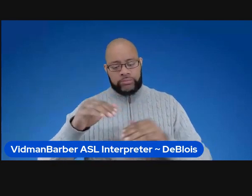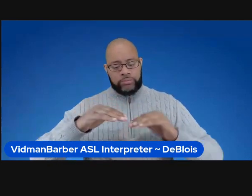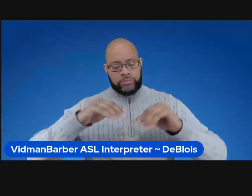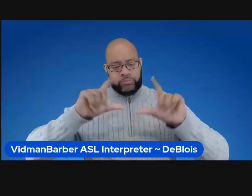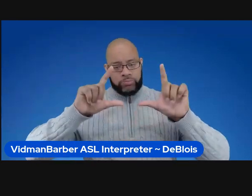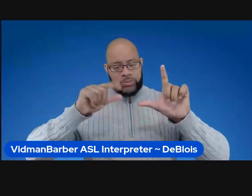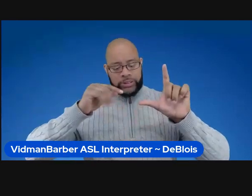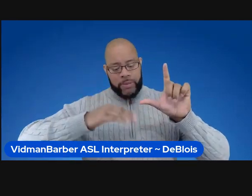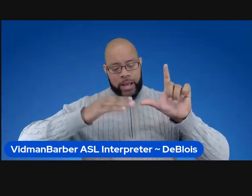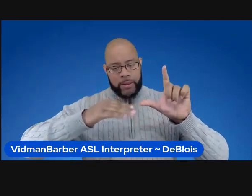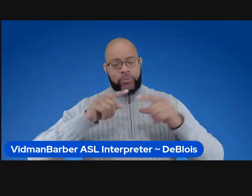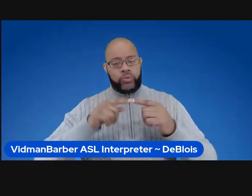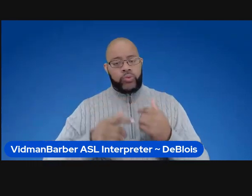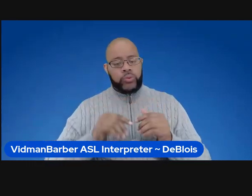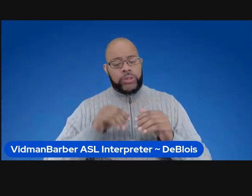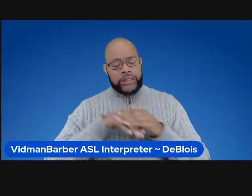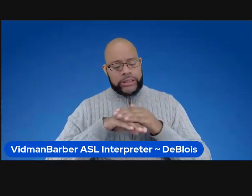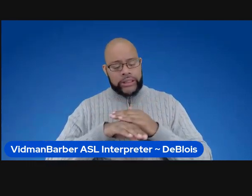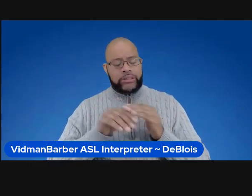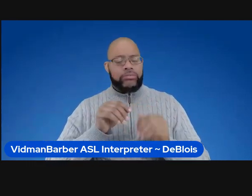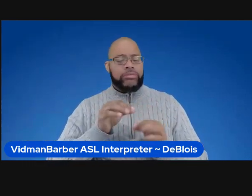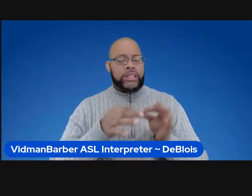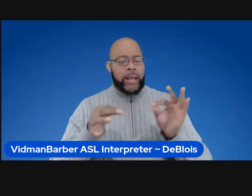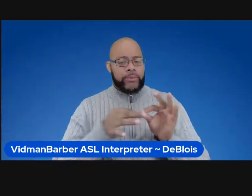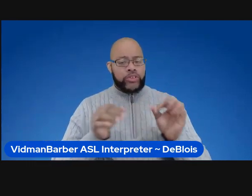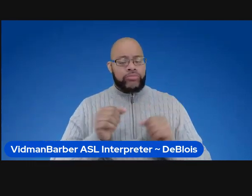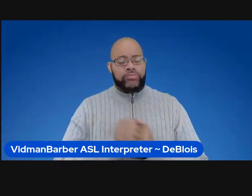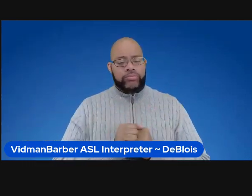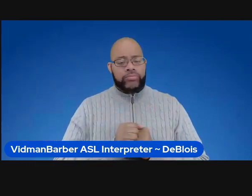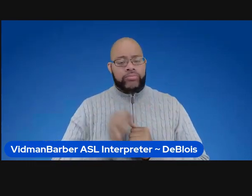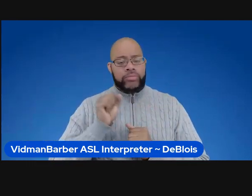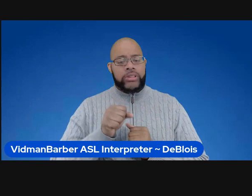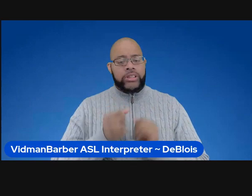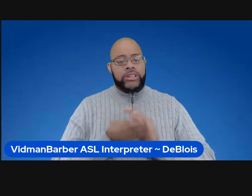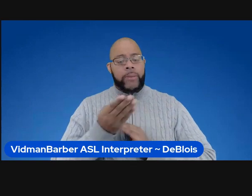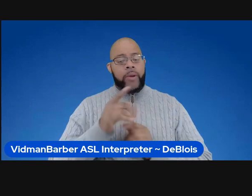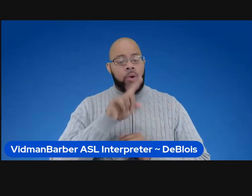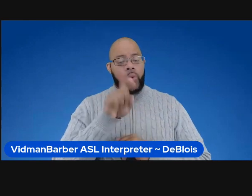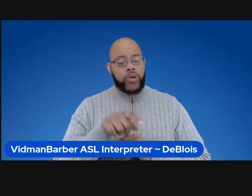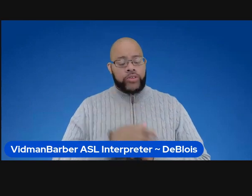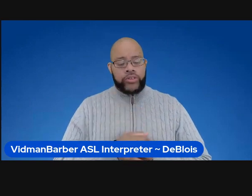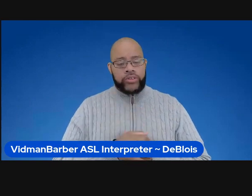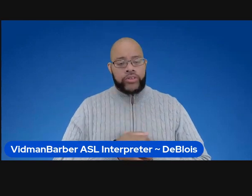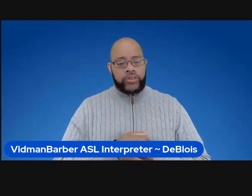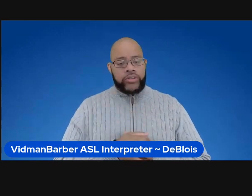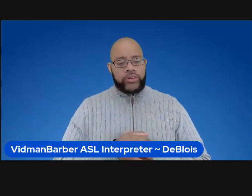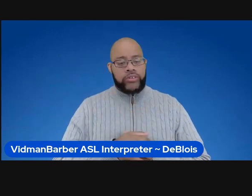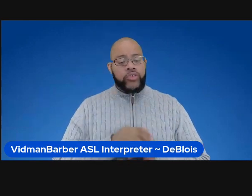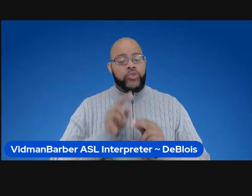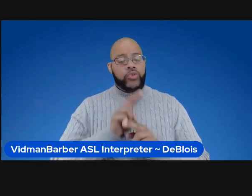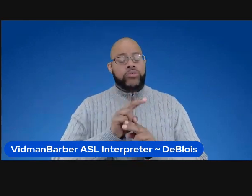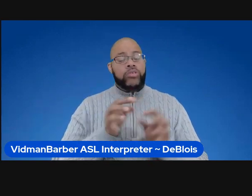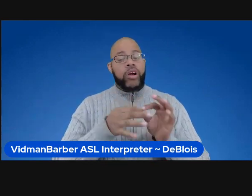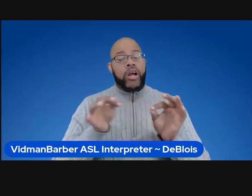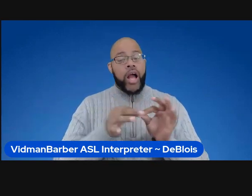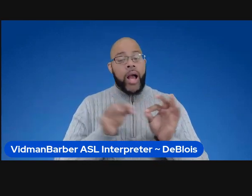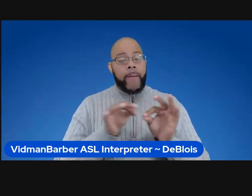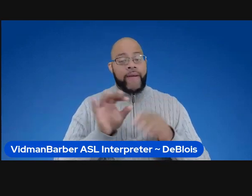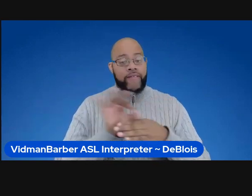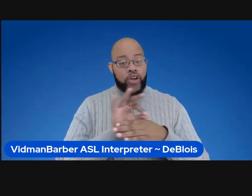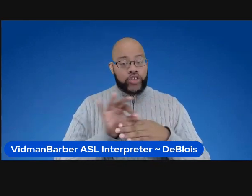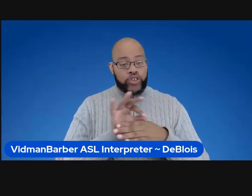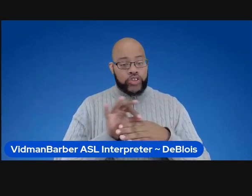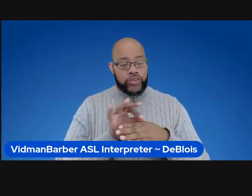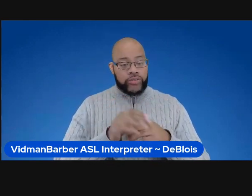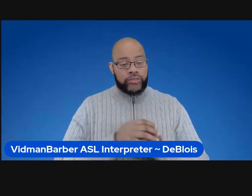screen to access captions. You can submit questions through the comment function on the platform, not